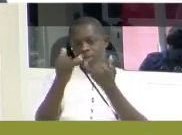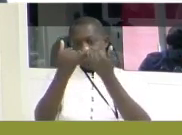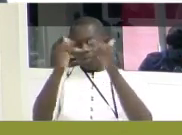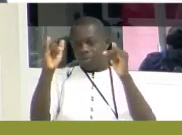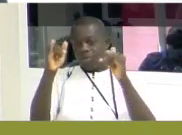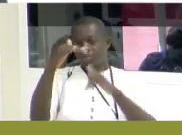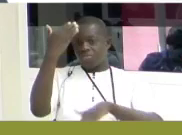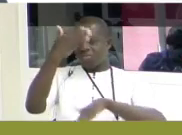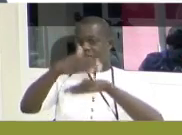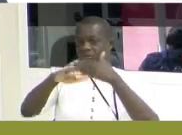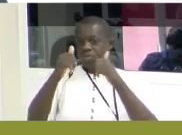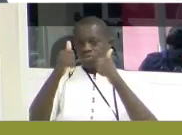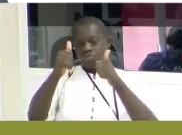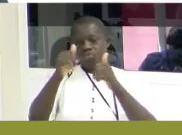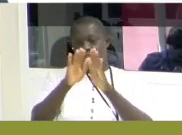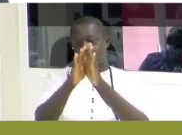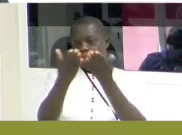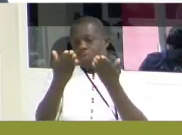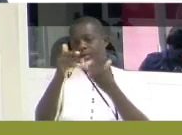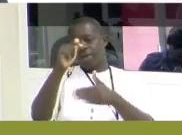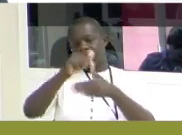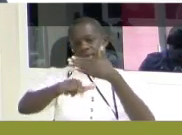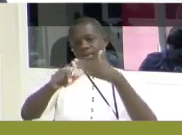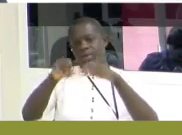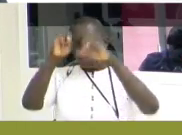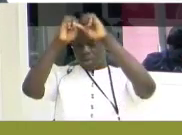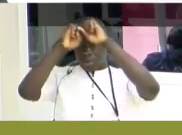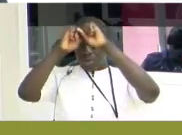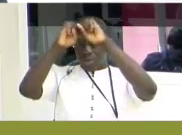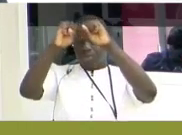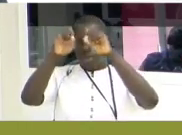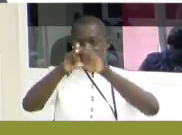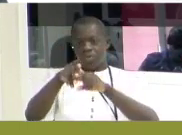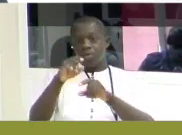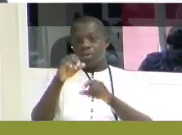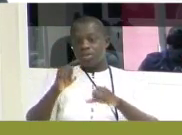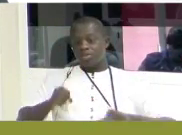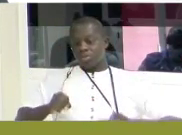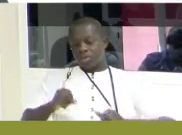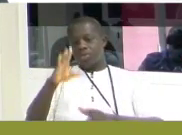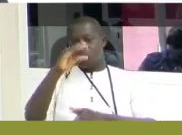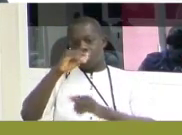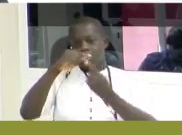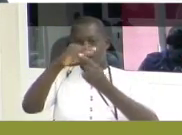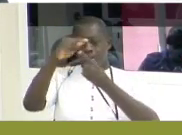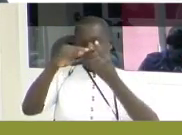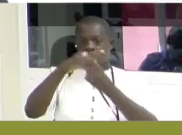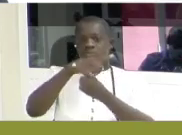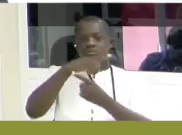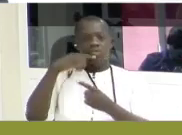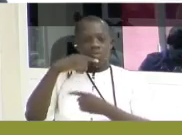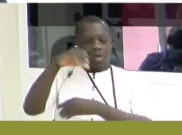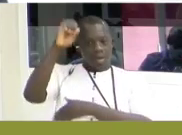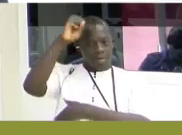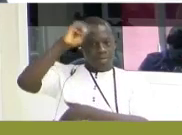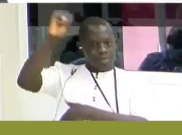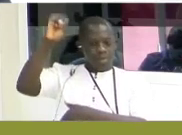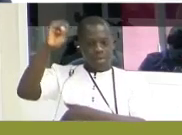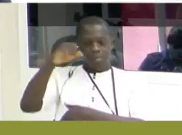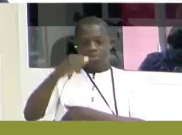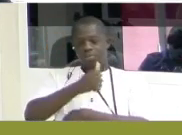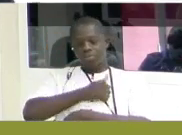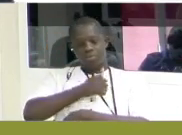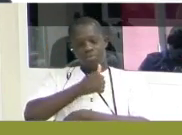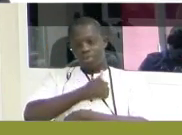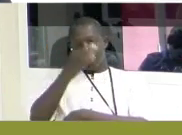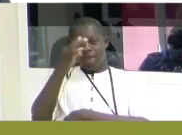has never been in the good books of the government, especially talking of the president's mom. So you understand, I was really scared that if they should find out, because